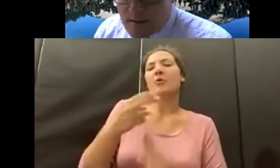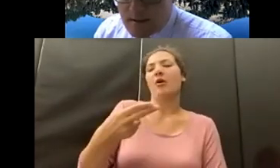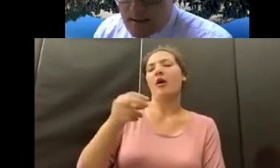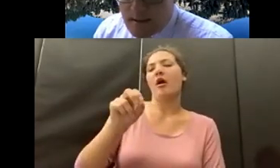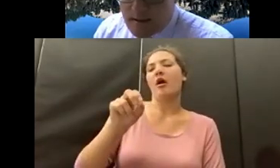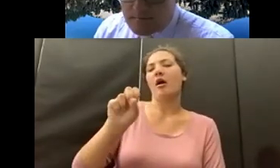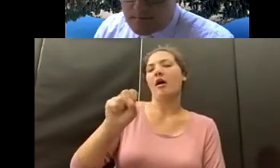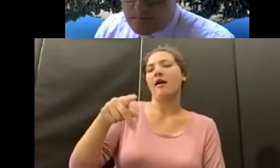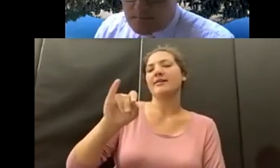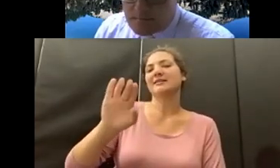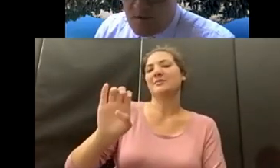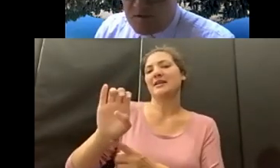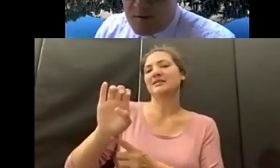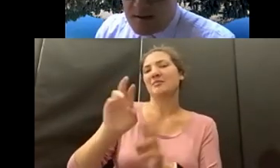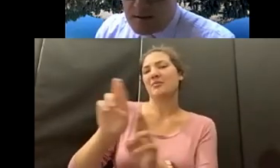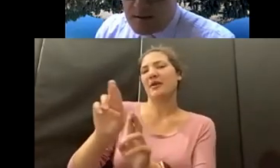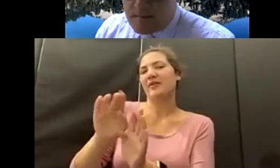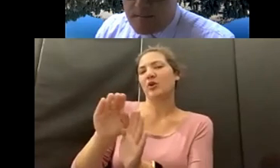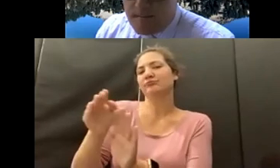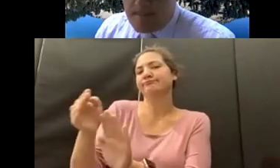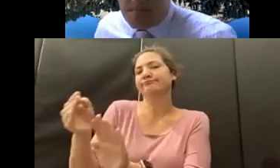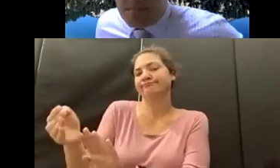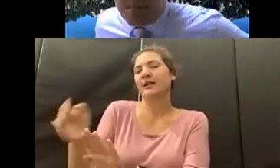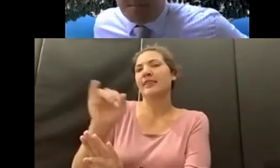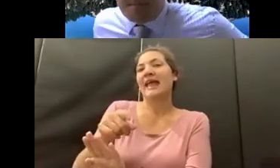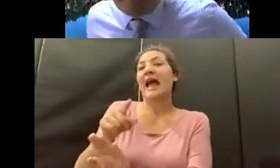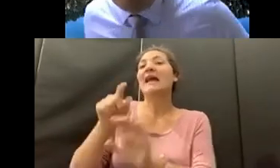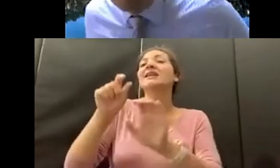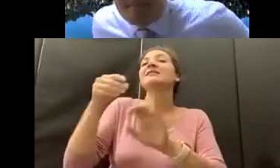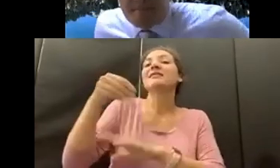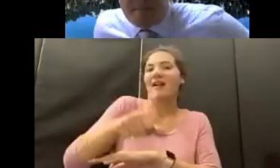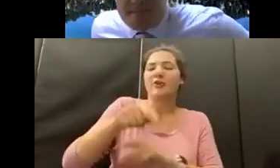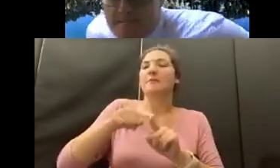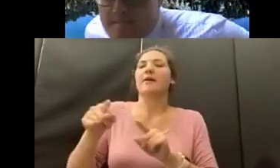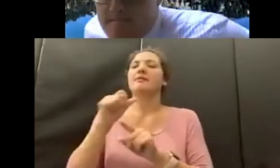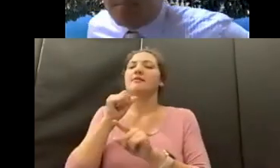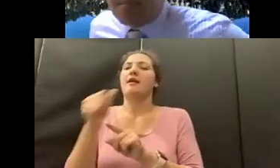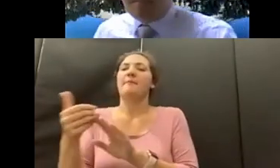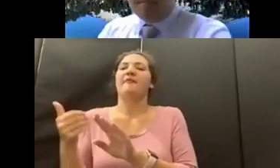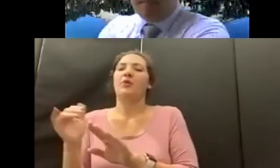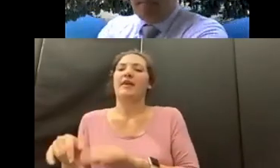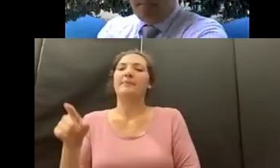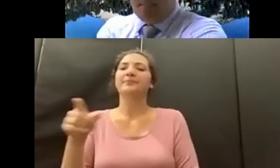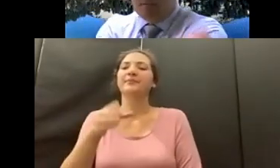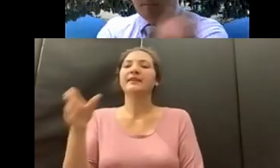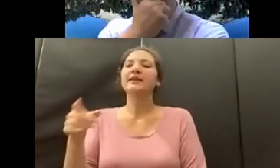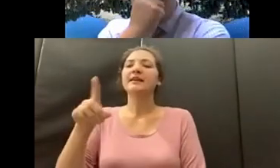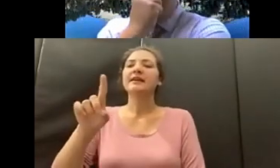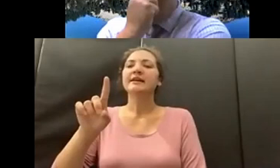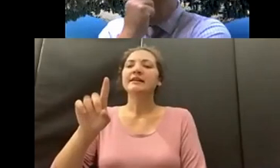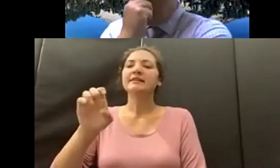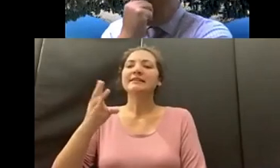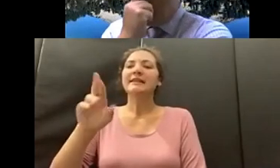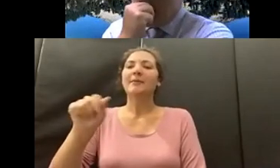in. But just to clarify too, I just want to add this caveat on